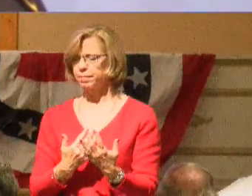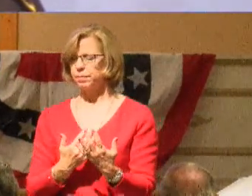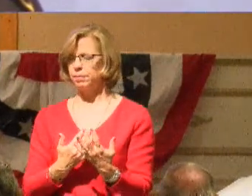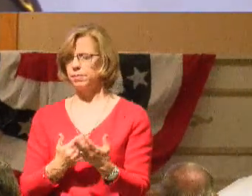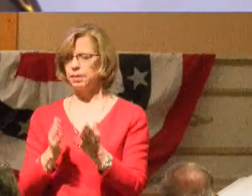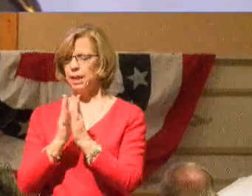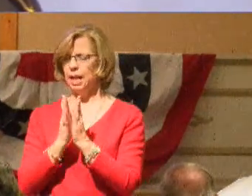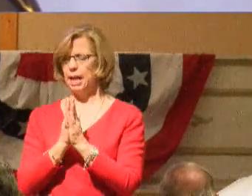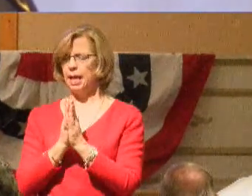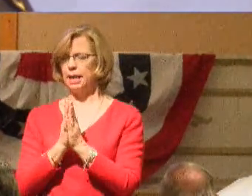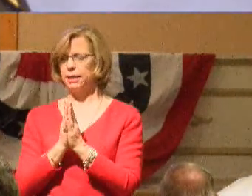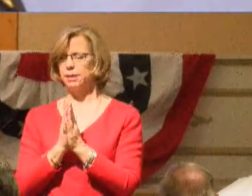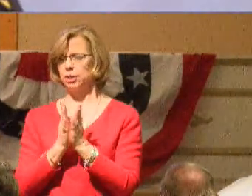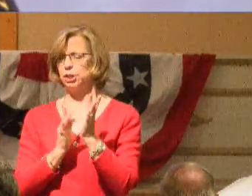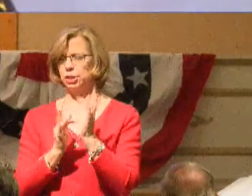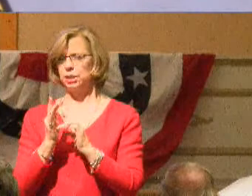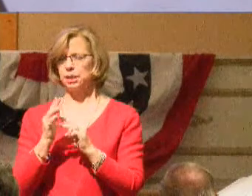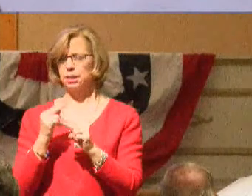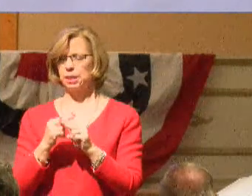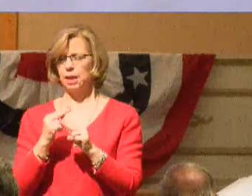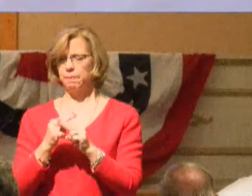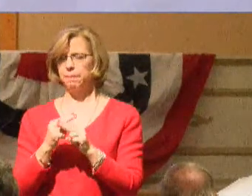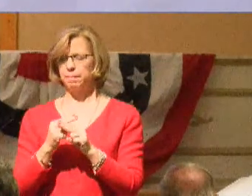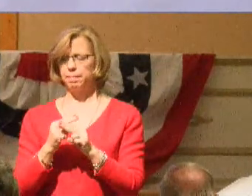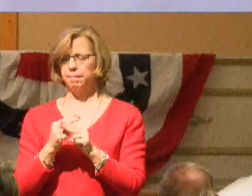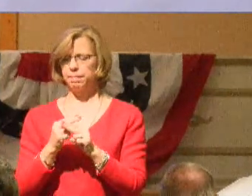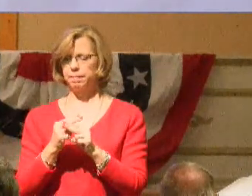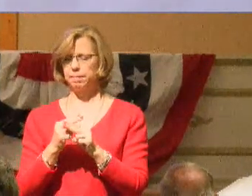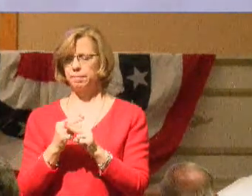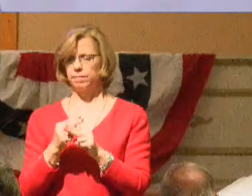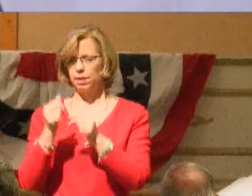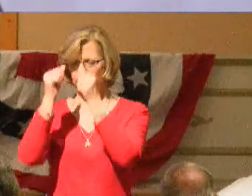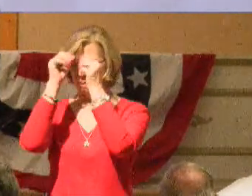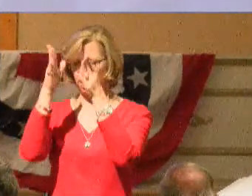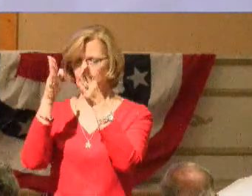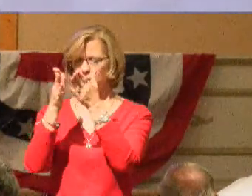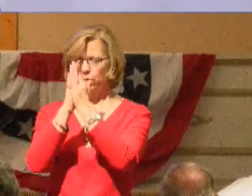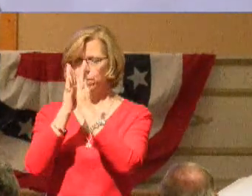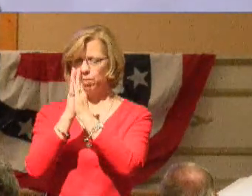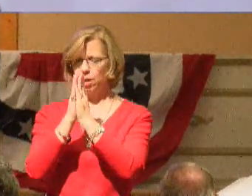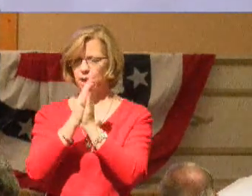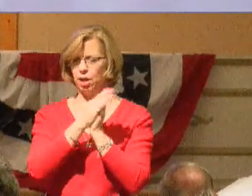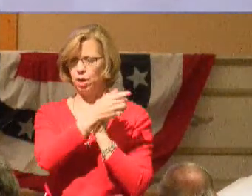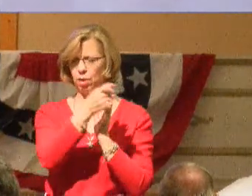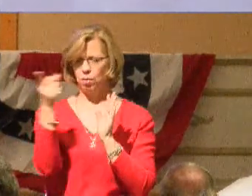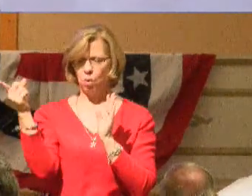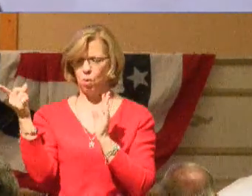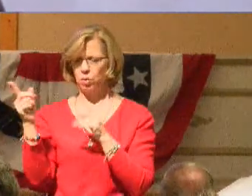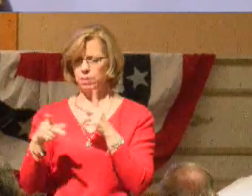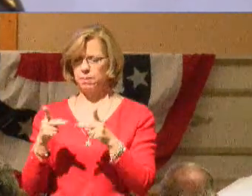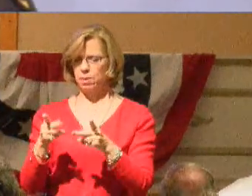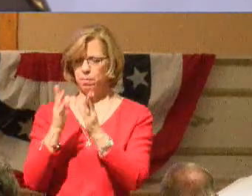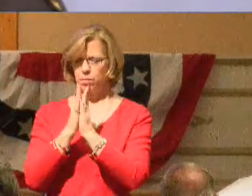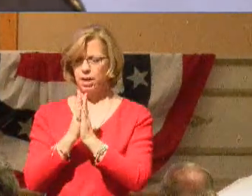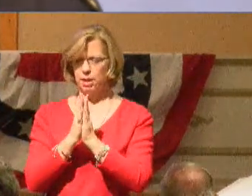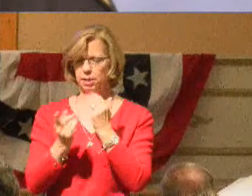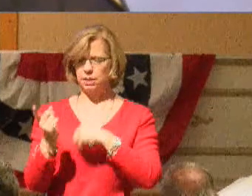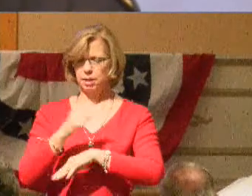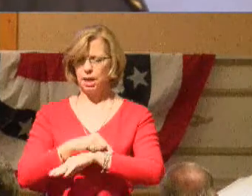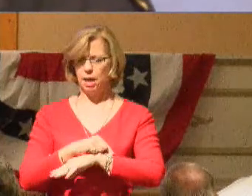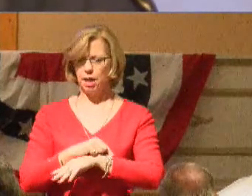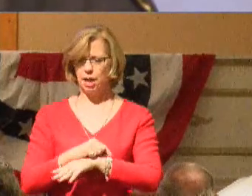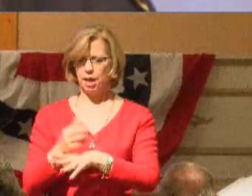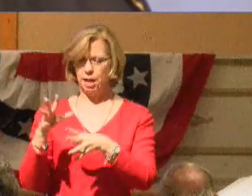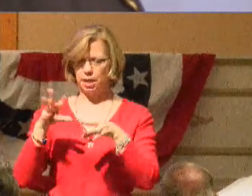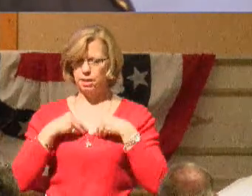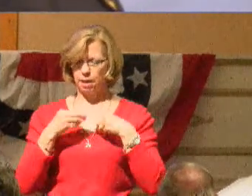I ask these things in Jesus' name. Father, we pray that they would pray that prayer, that they might receive Christ